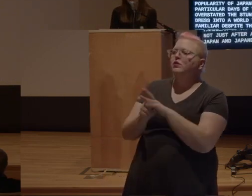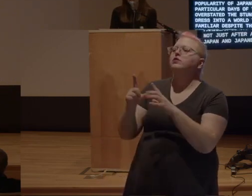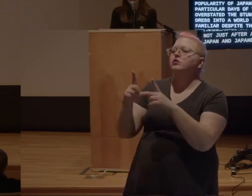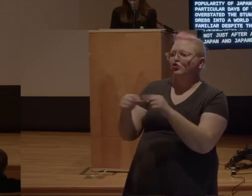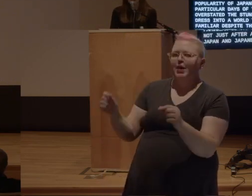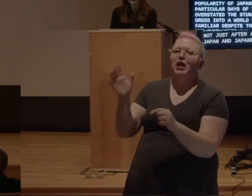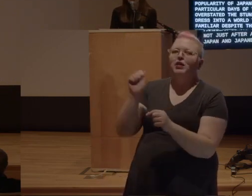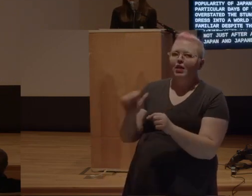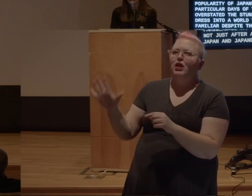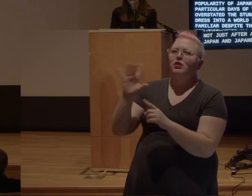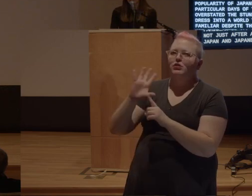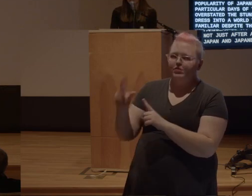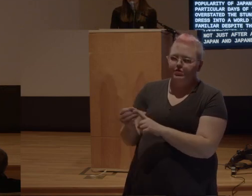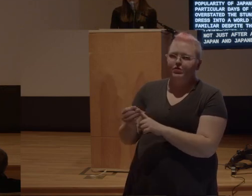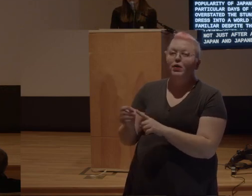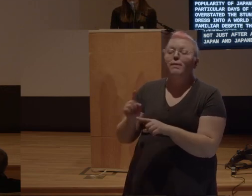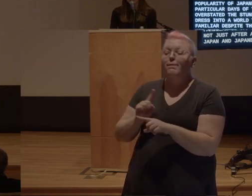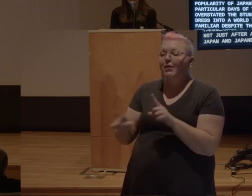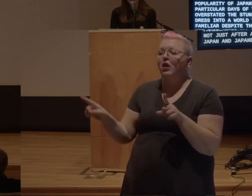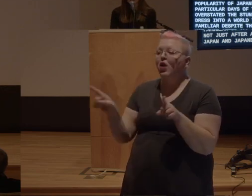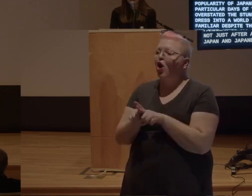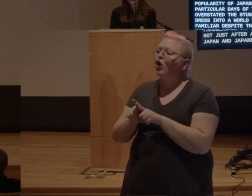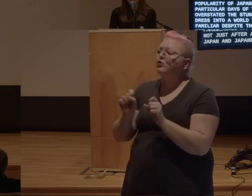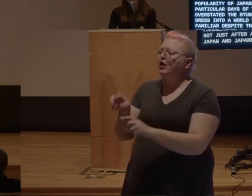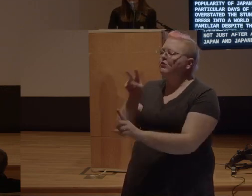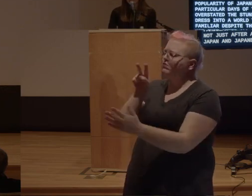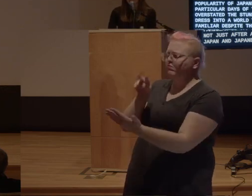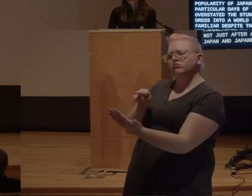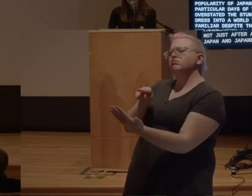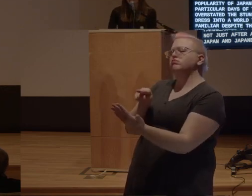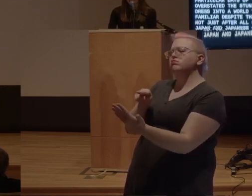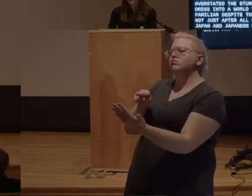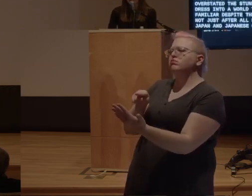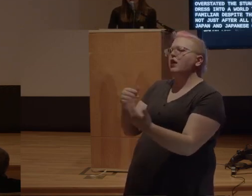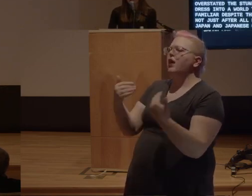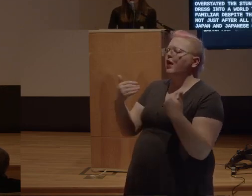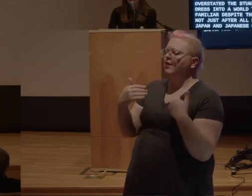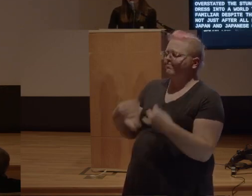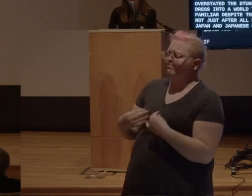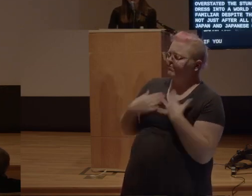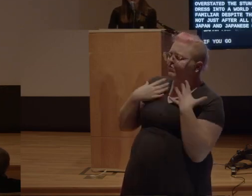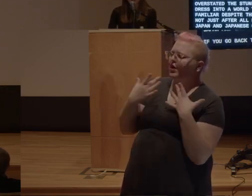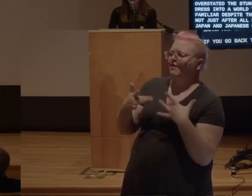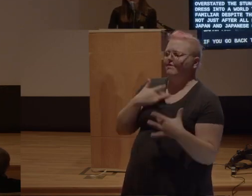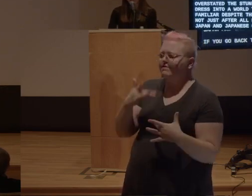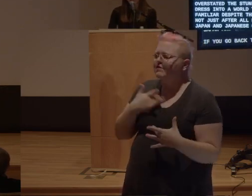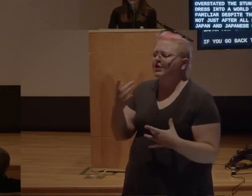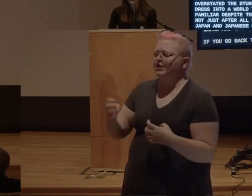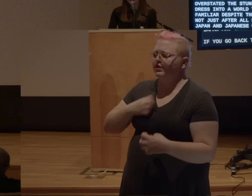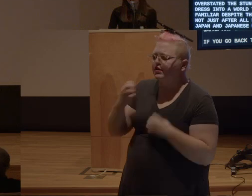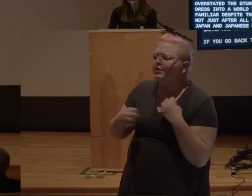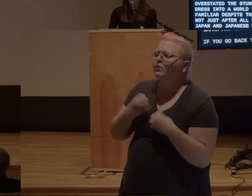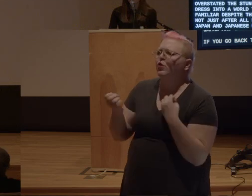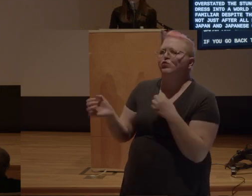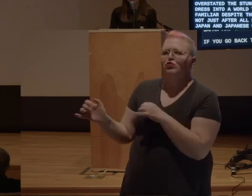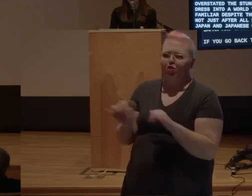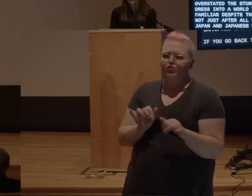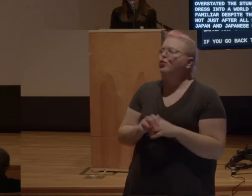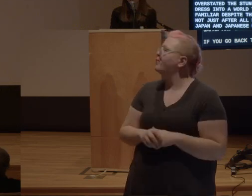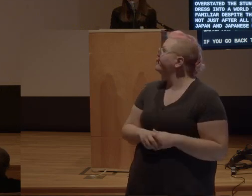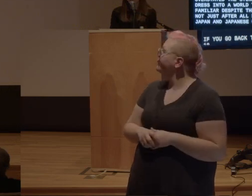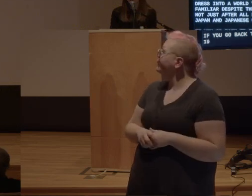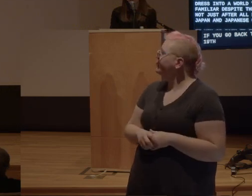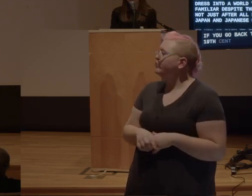can read meaning and project feeling into these landscapes. But if we go back to the origins of these prints in